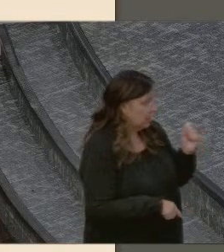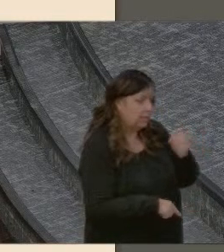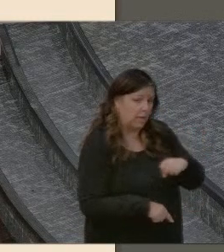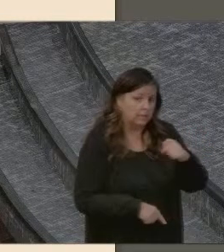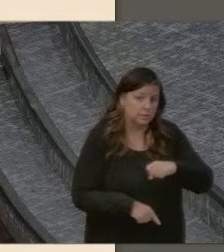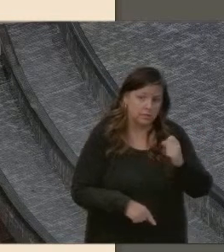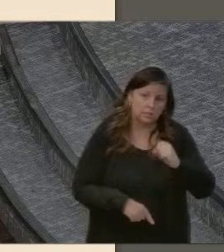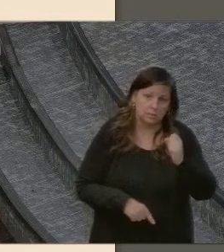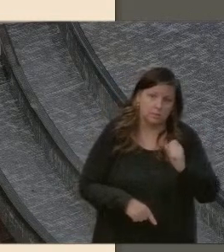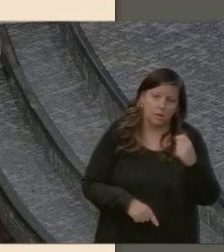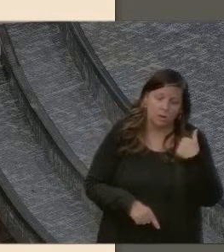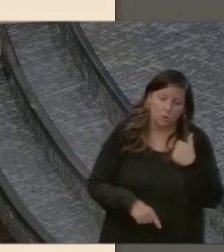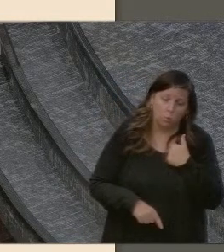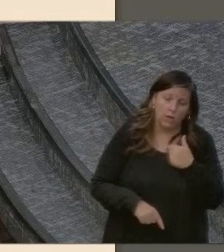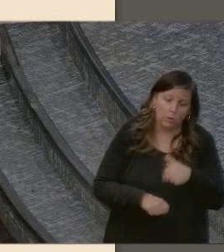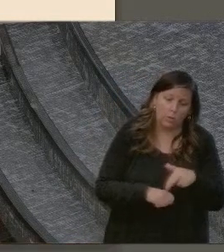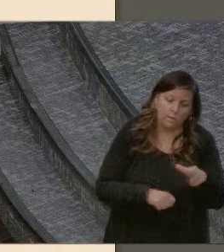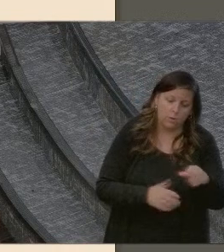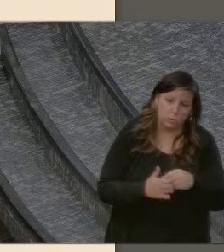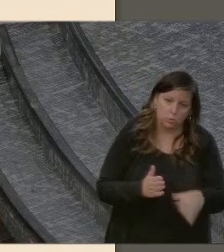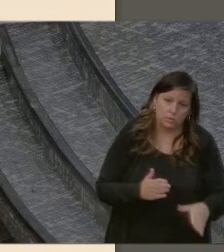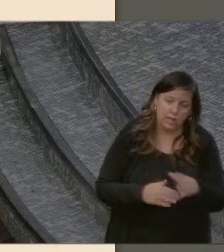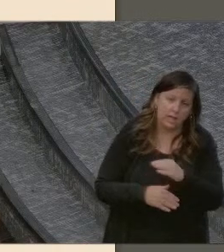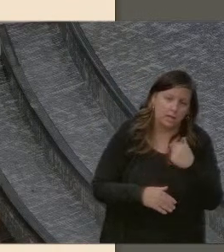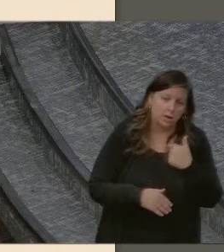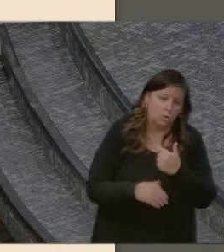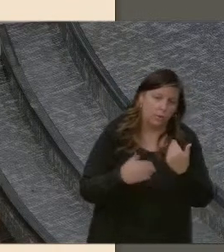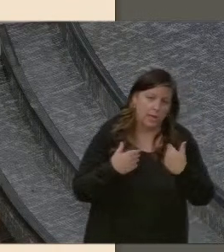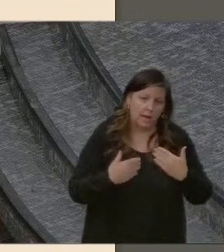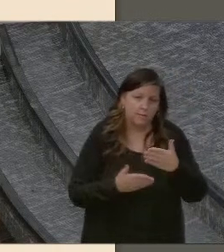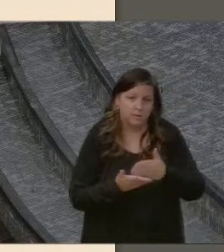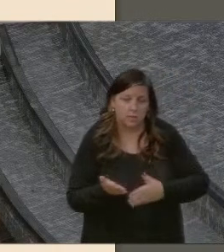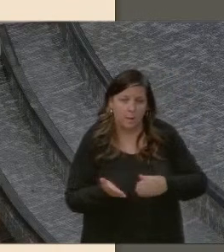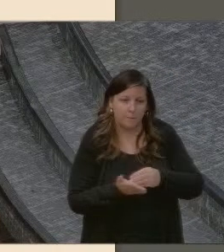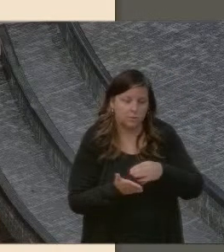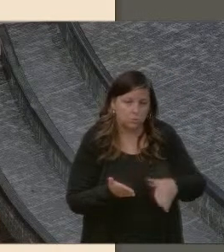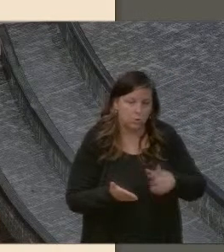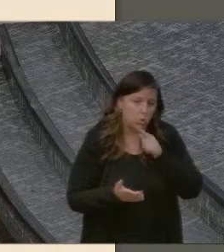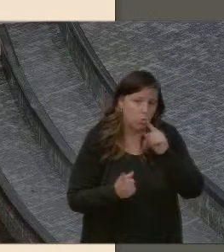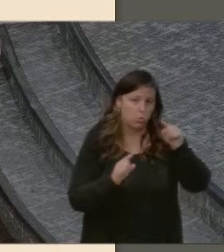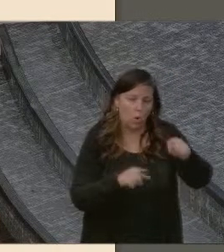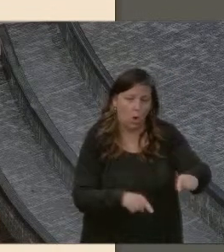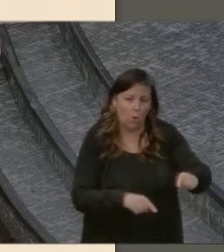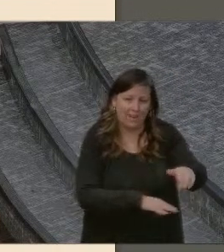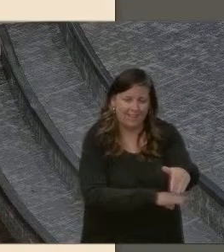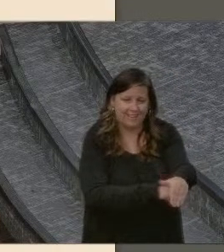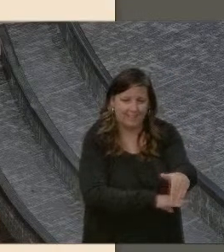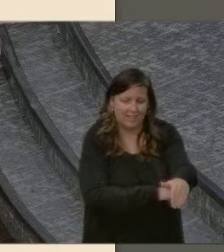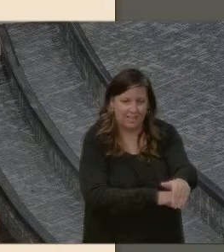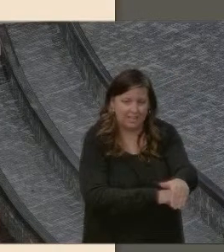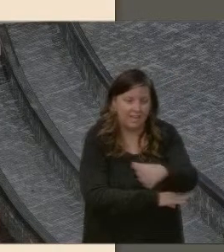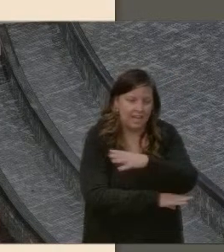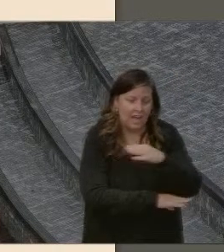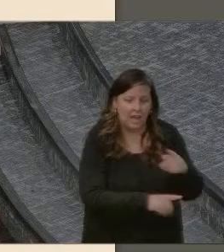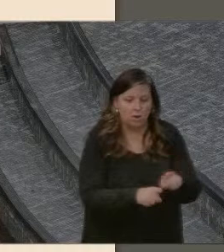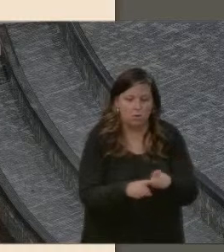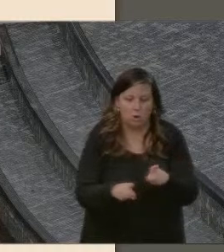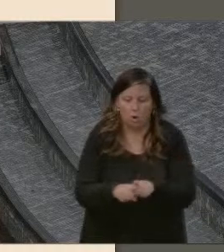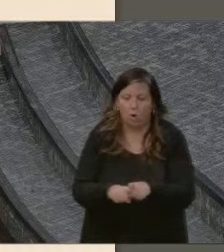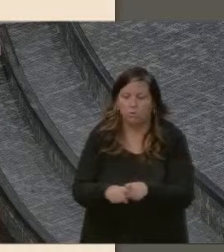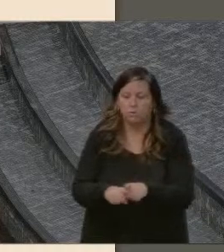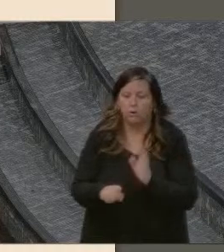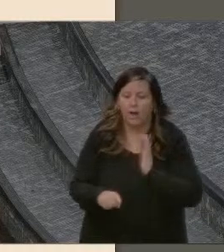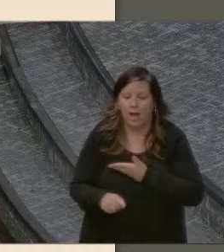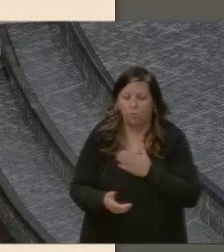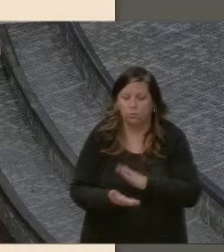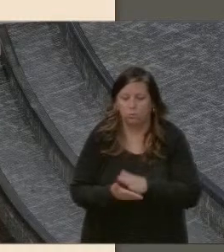ma'am, and we have, we have some students who go there in the evenings, but also go to our campuses during the day.